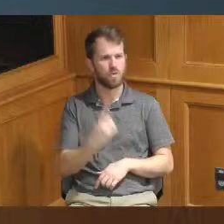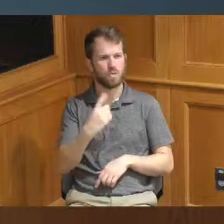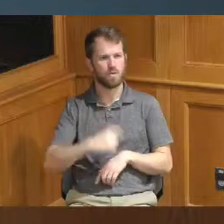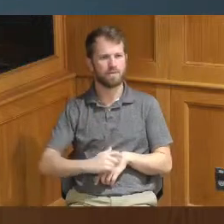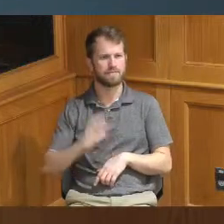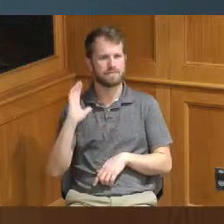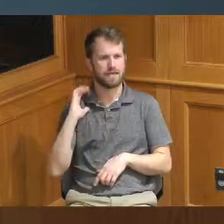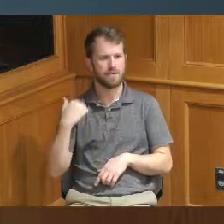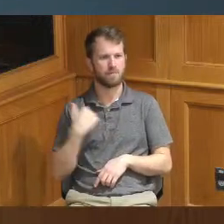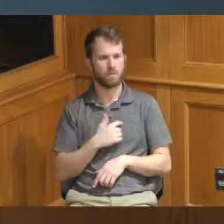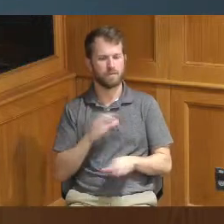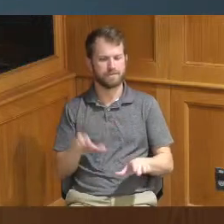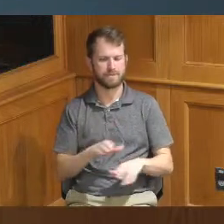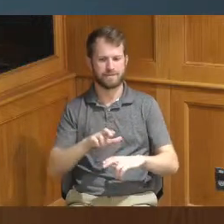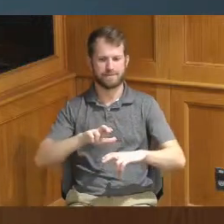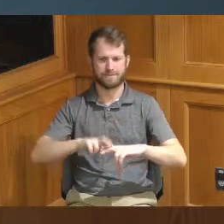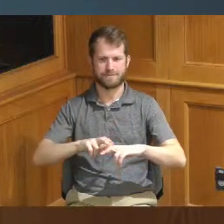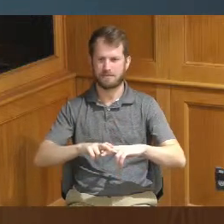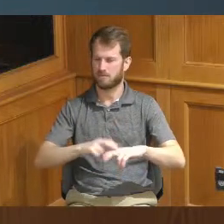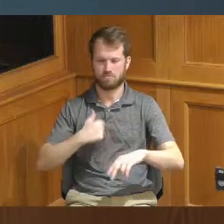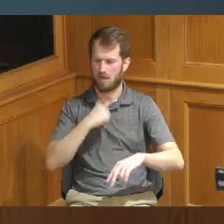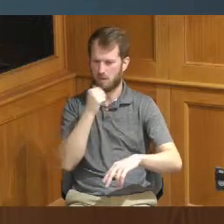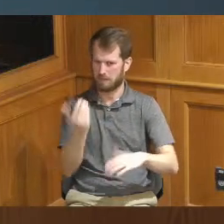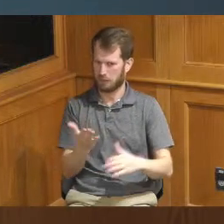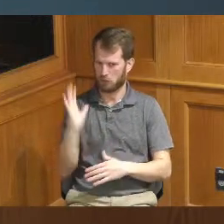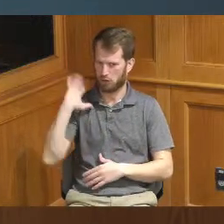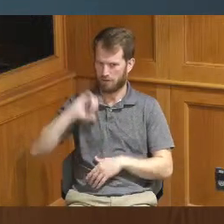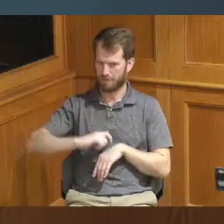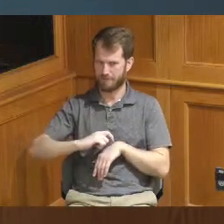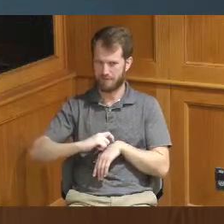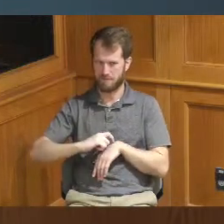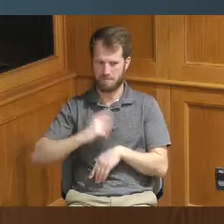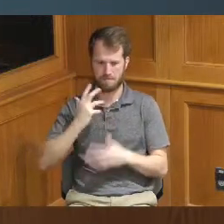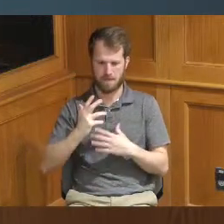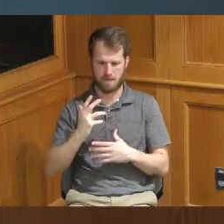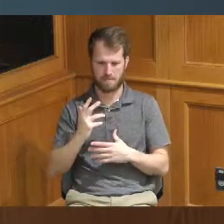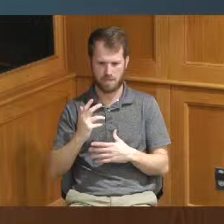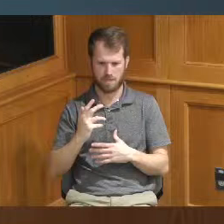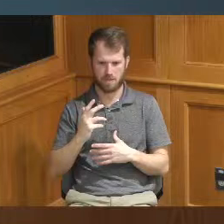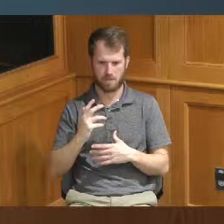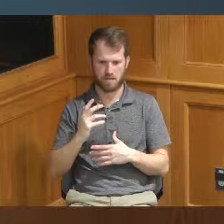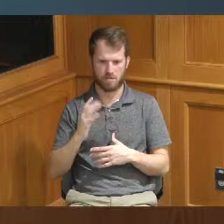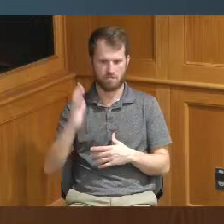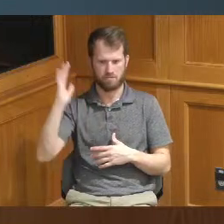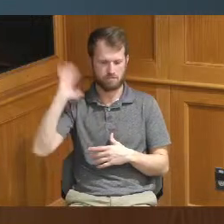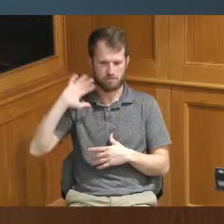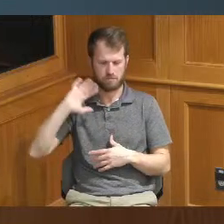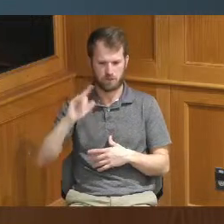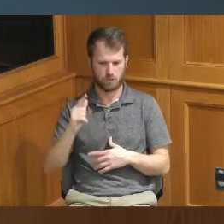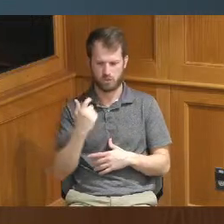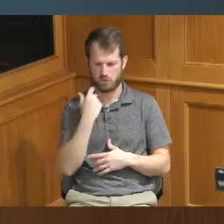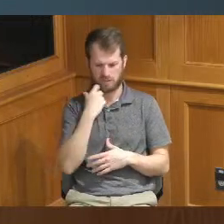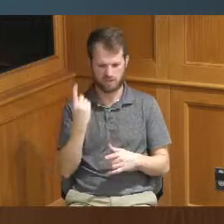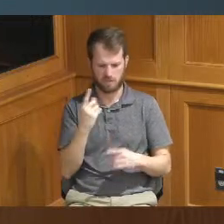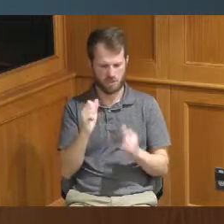seats. I was not here at that time, and might have been years when you were just doing something with the Great